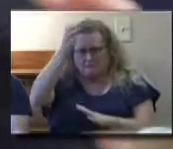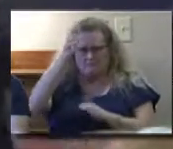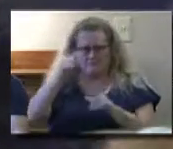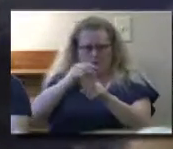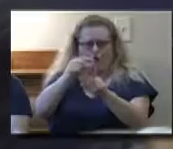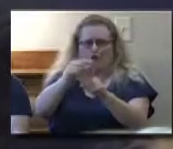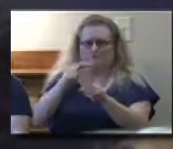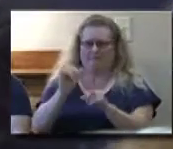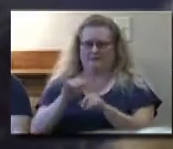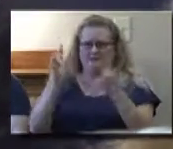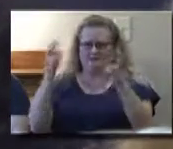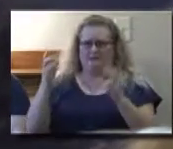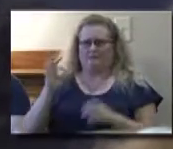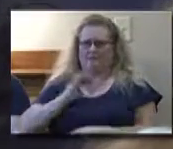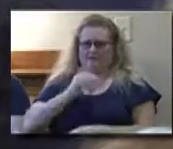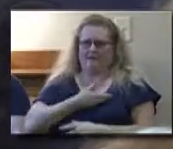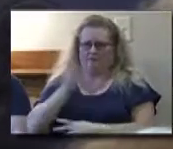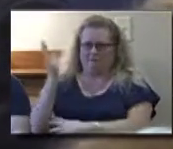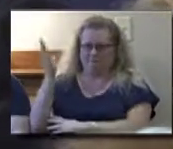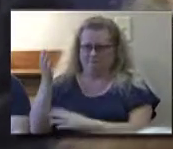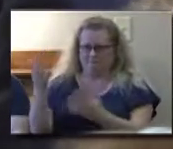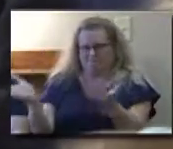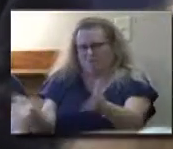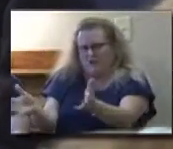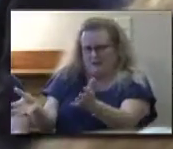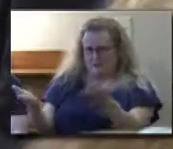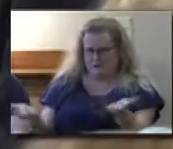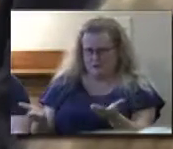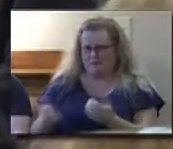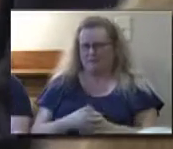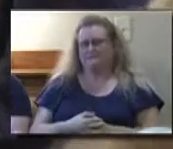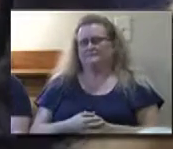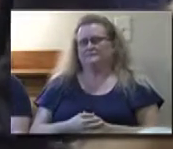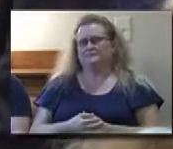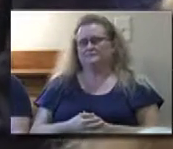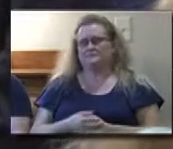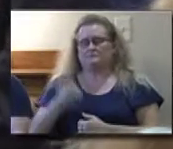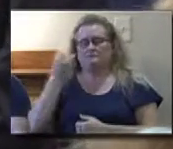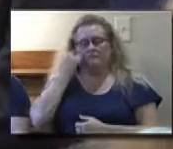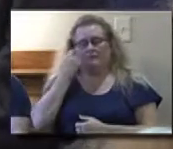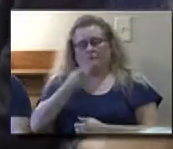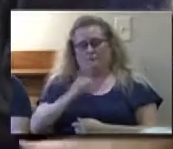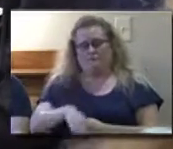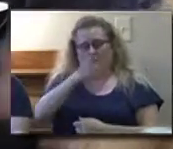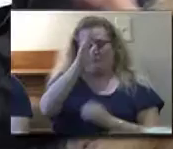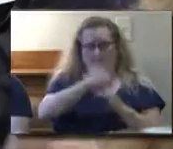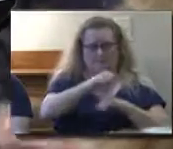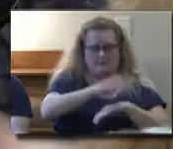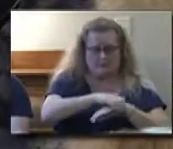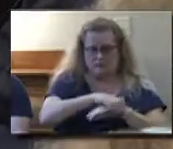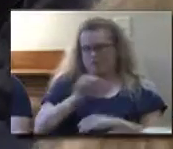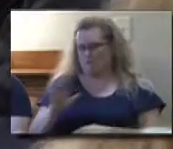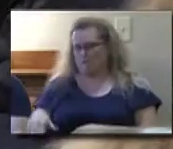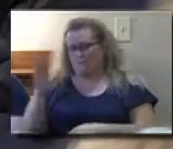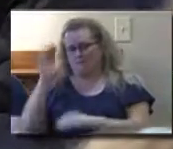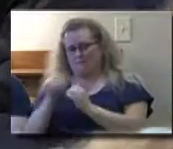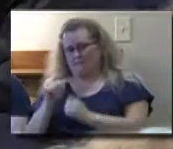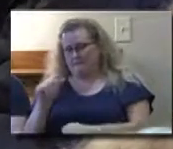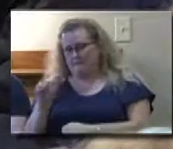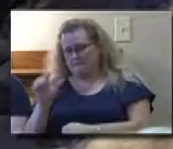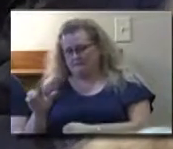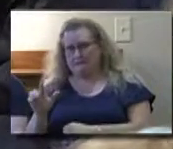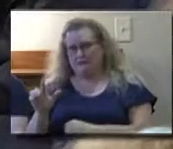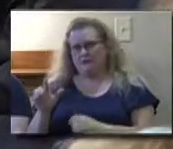topic of our presentation. And so if you grow up with English or grow up with ASL, that has a